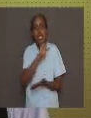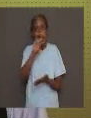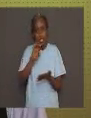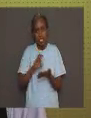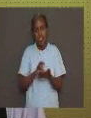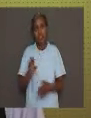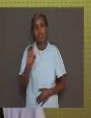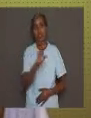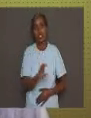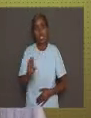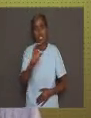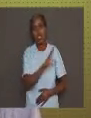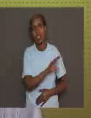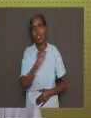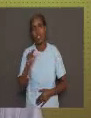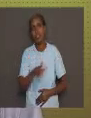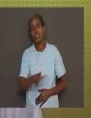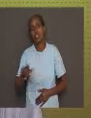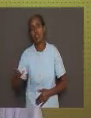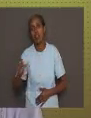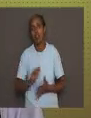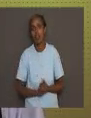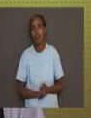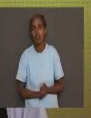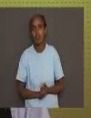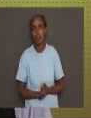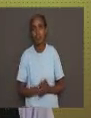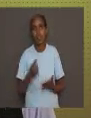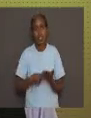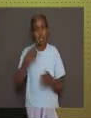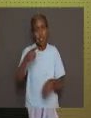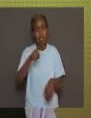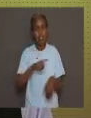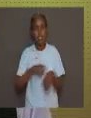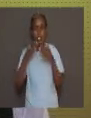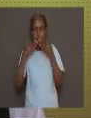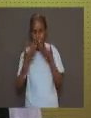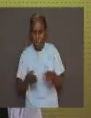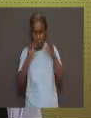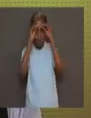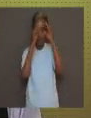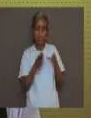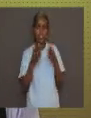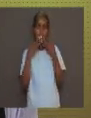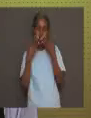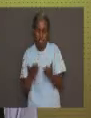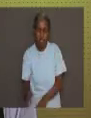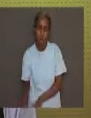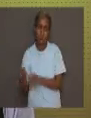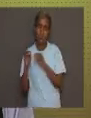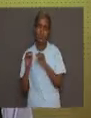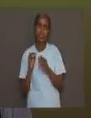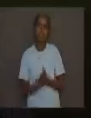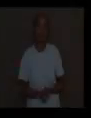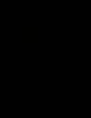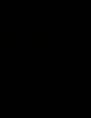a circle and a line. Until next time, thank you, teacher. Thank you, students.